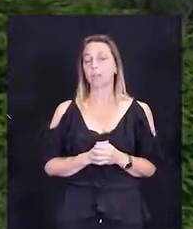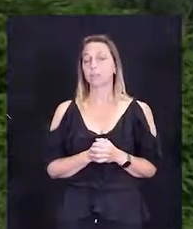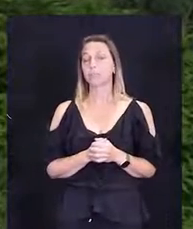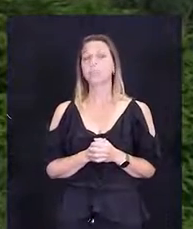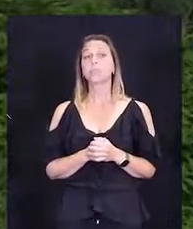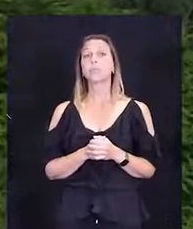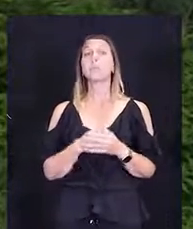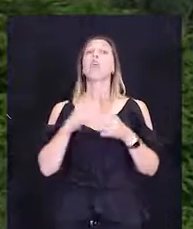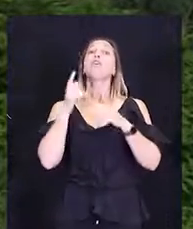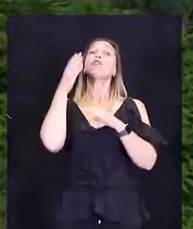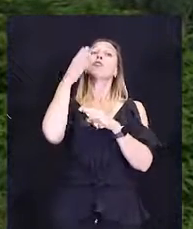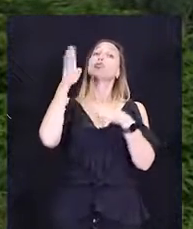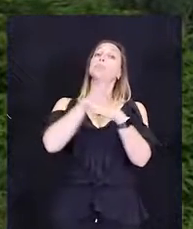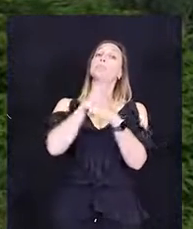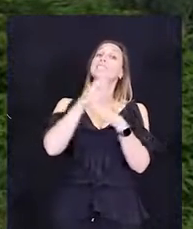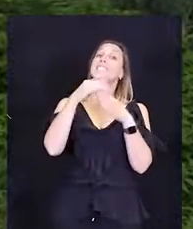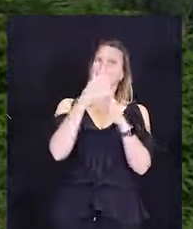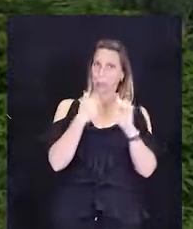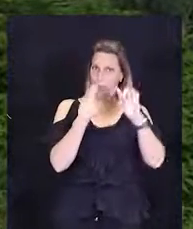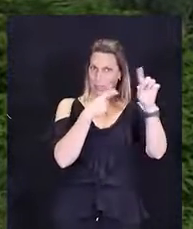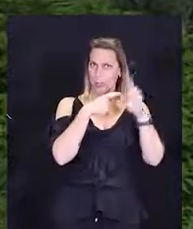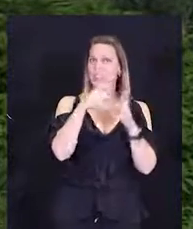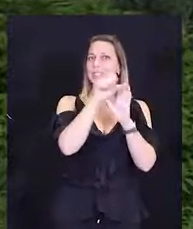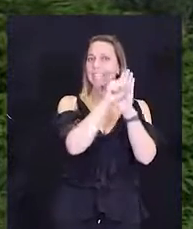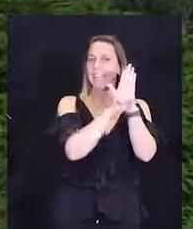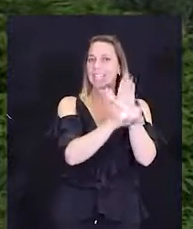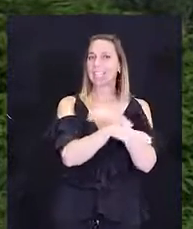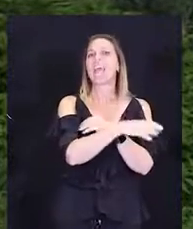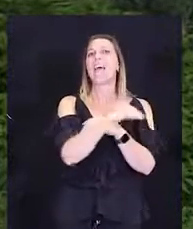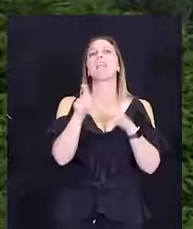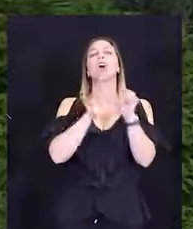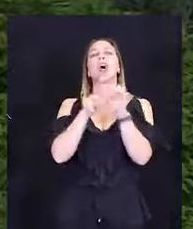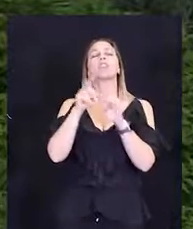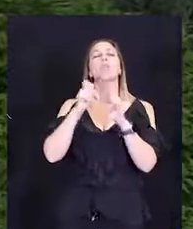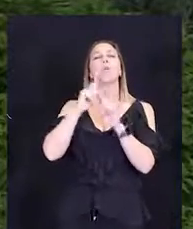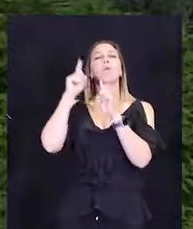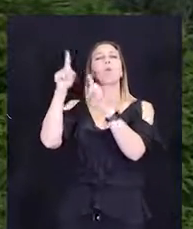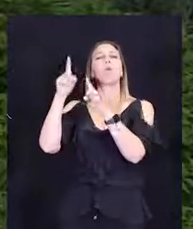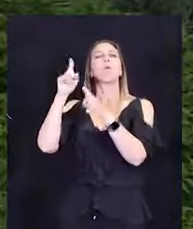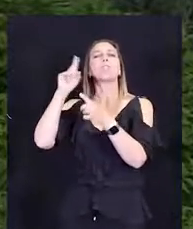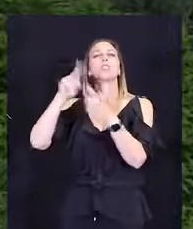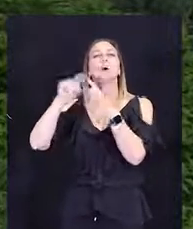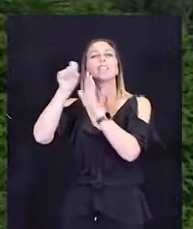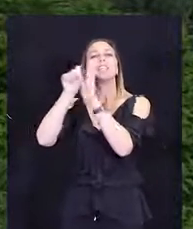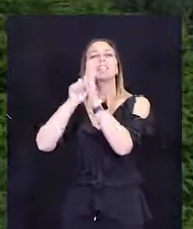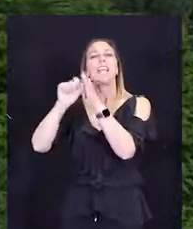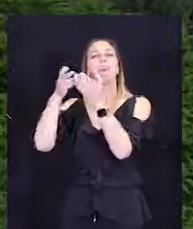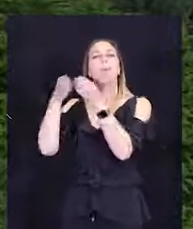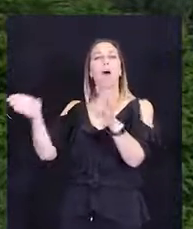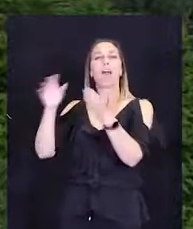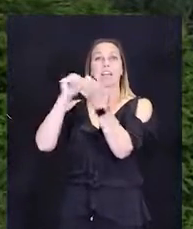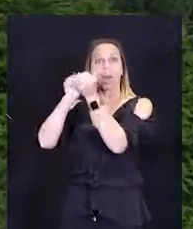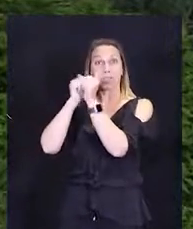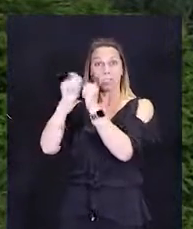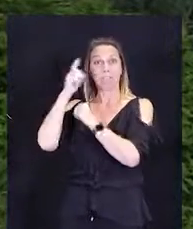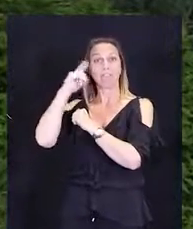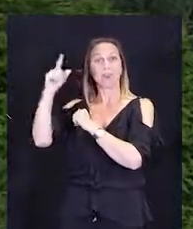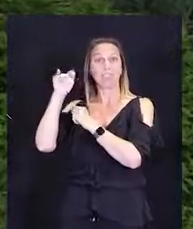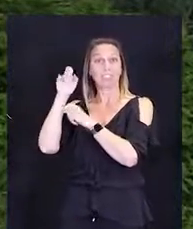Our future business leaders sent multiple teams to states, and we even finished in the top of the high school stock market statewide competition with 2nd